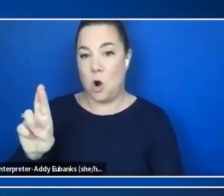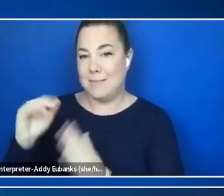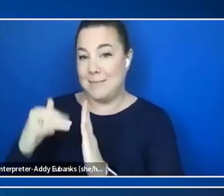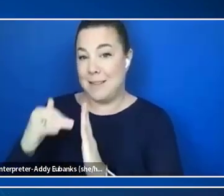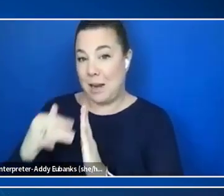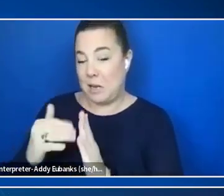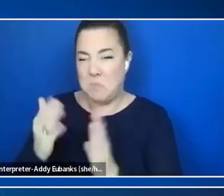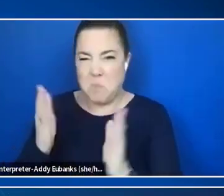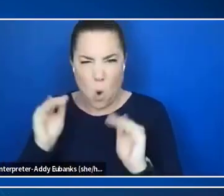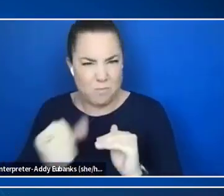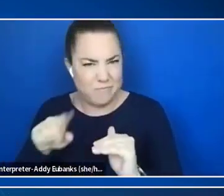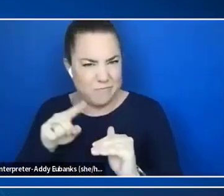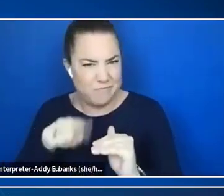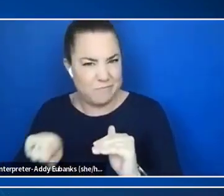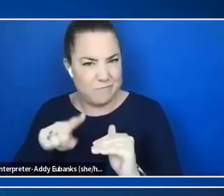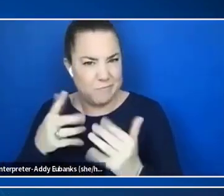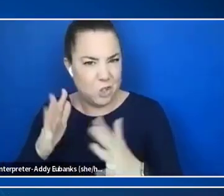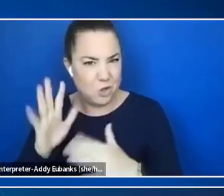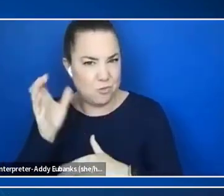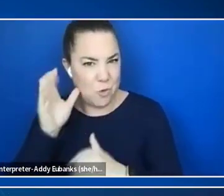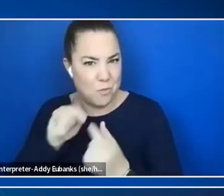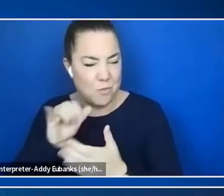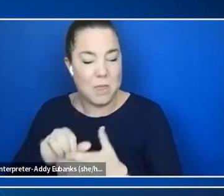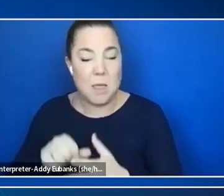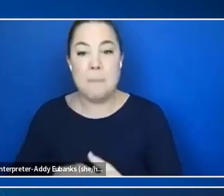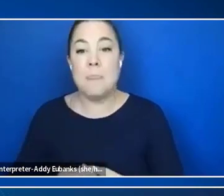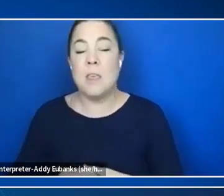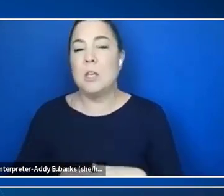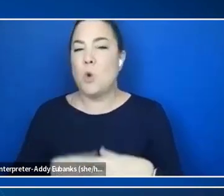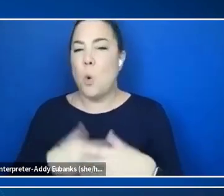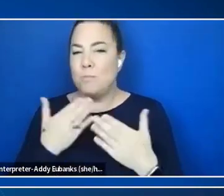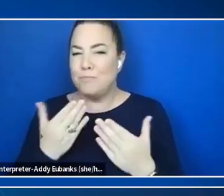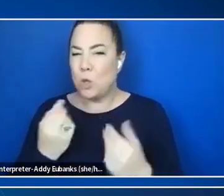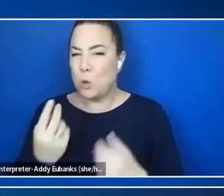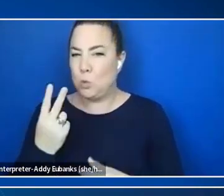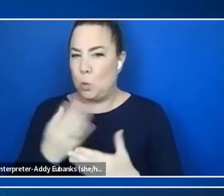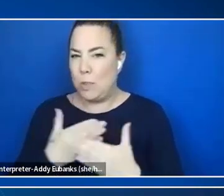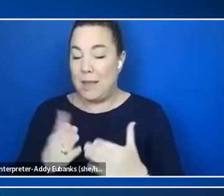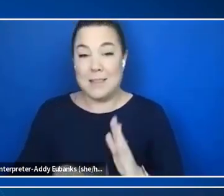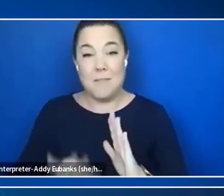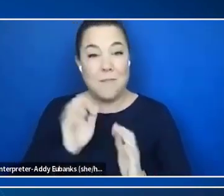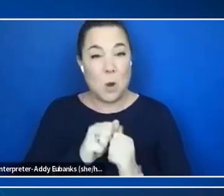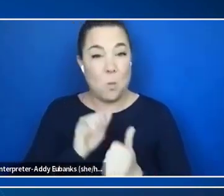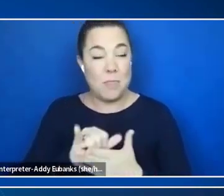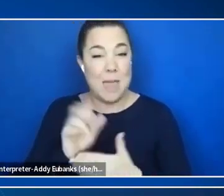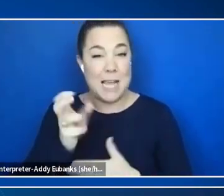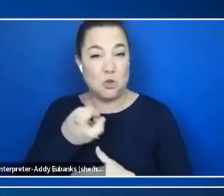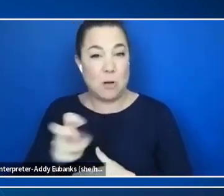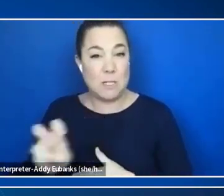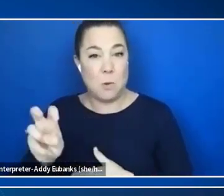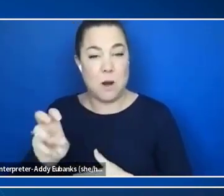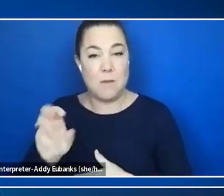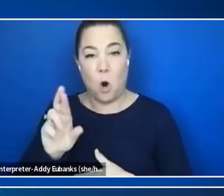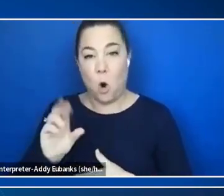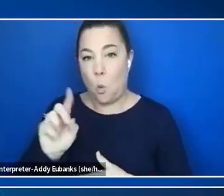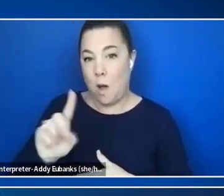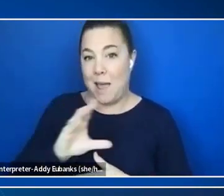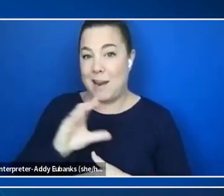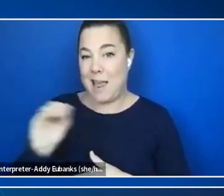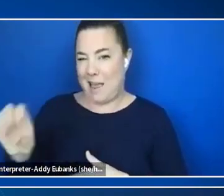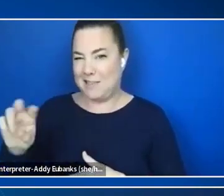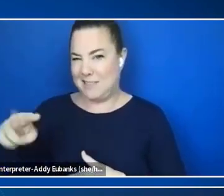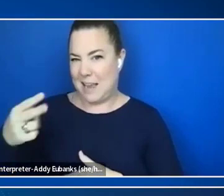that. And 2 points. One, they found in both with the transformative R01s and then the anonymization study that